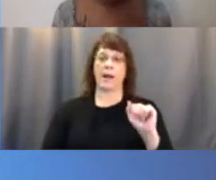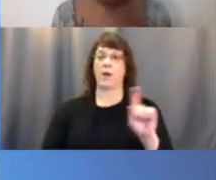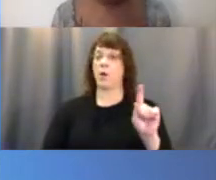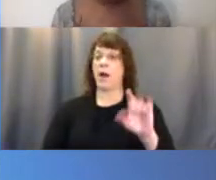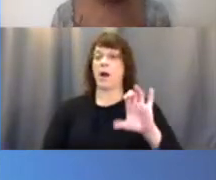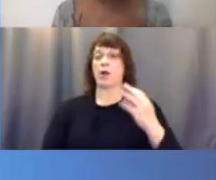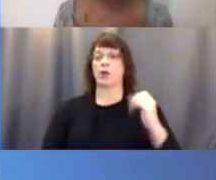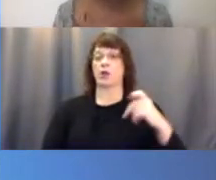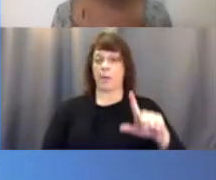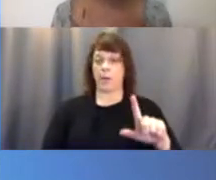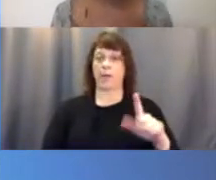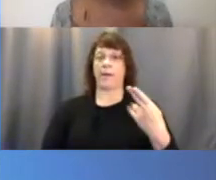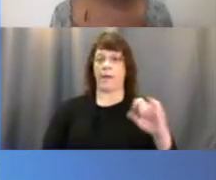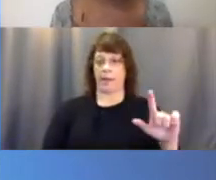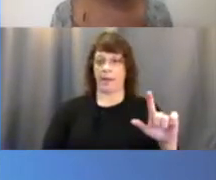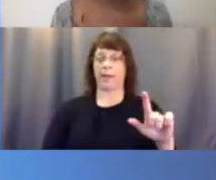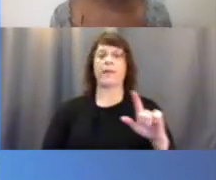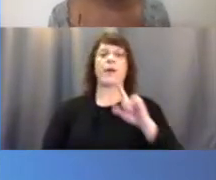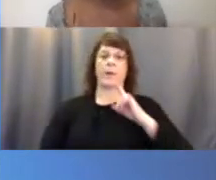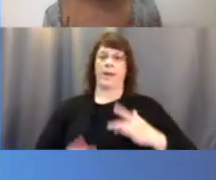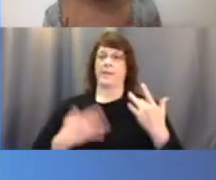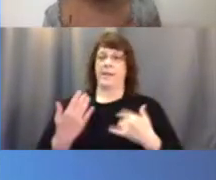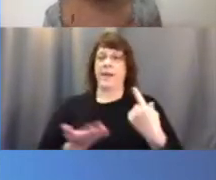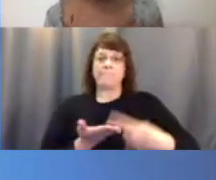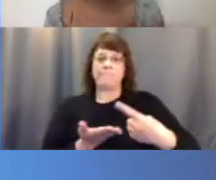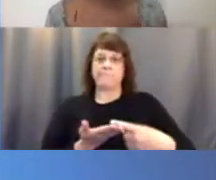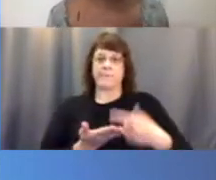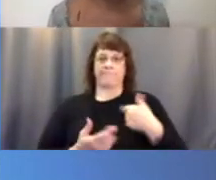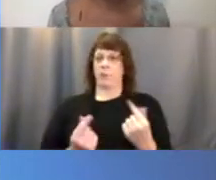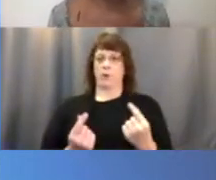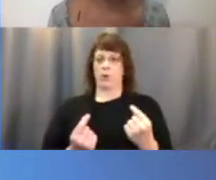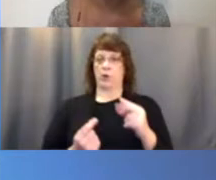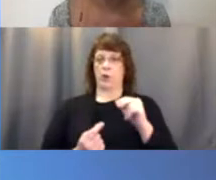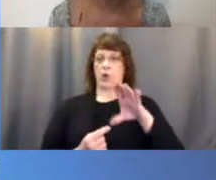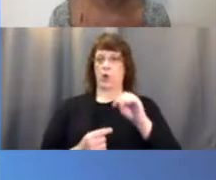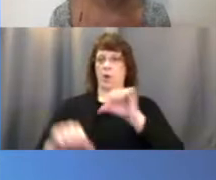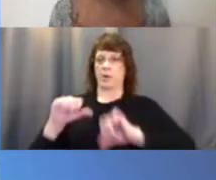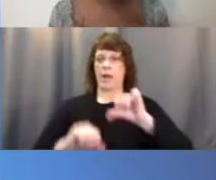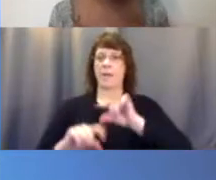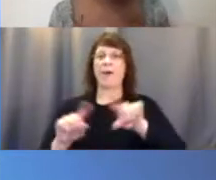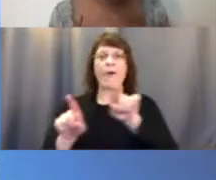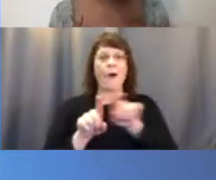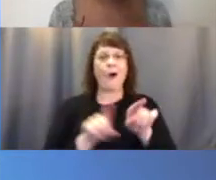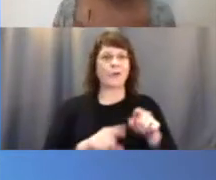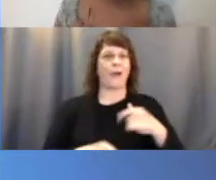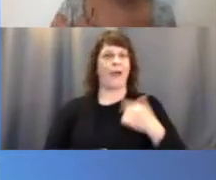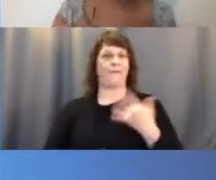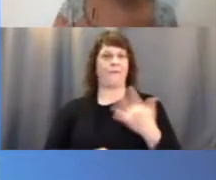to talk to you all about some of what I do in neuroscience, but also what I find interesting in